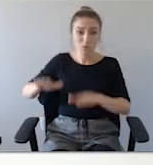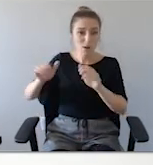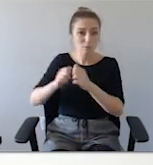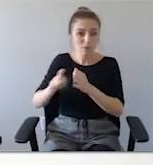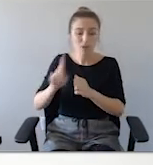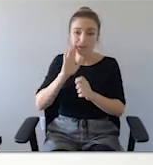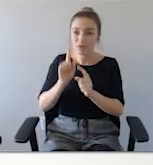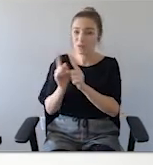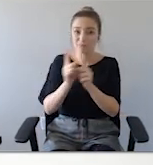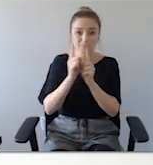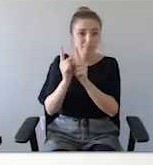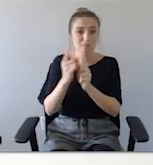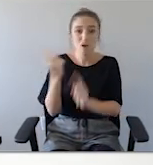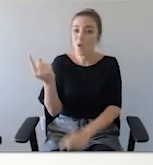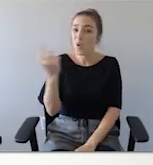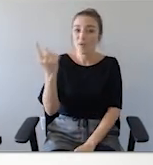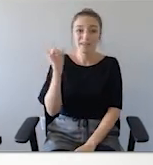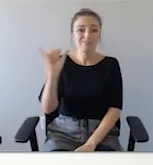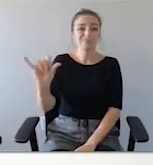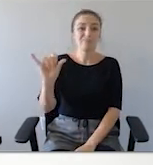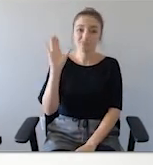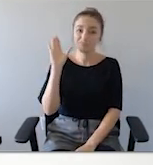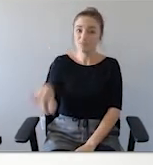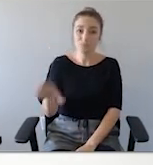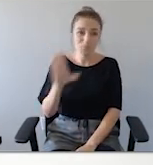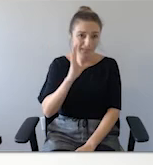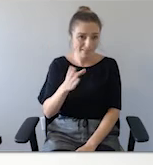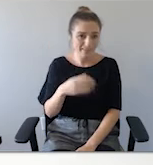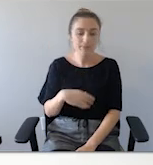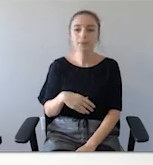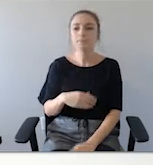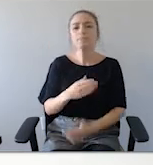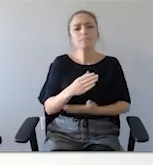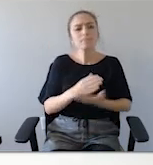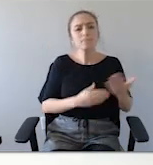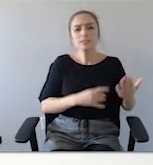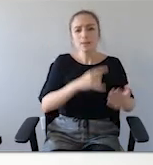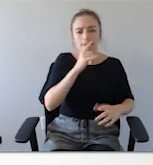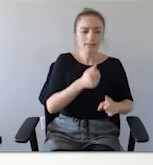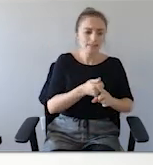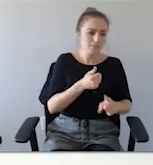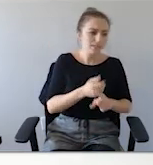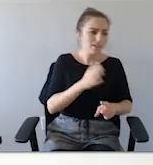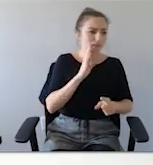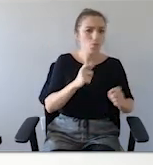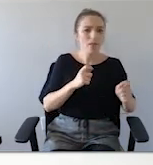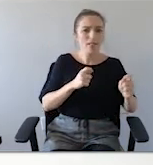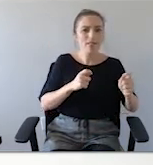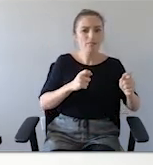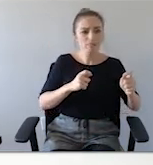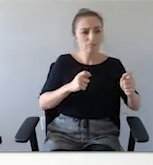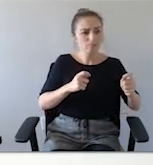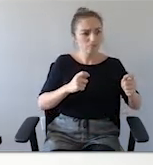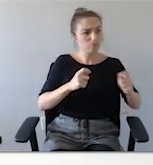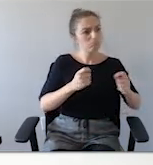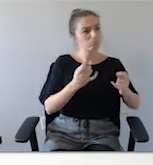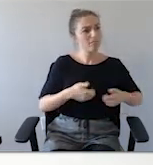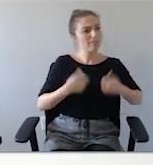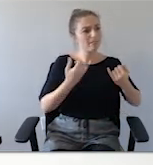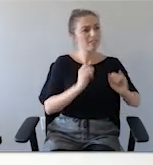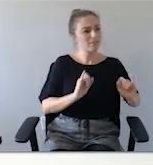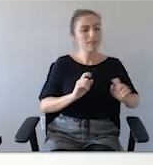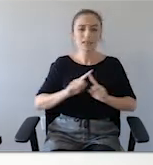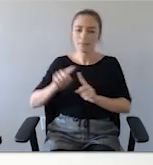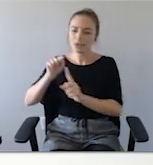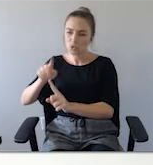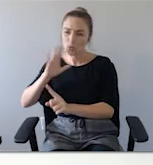you will always manage somewhat, even if they don't live with you, you're going to kind of manage their future. You're going to help them get a job.